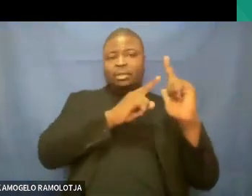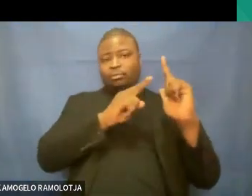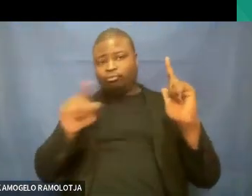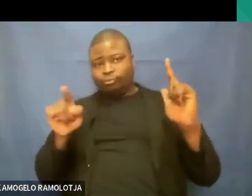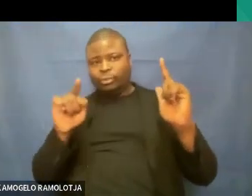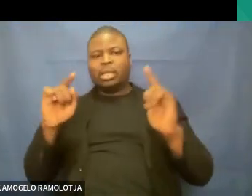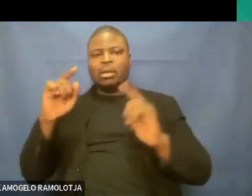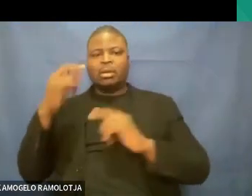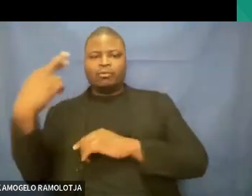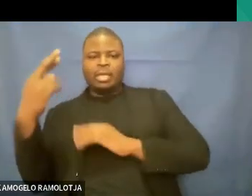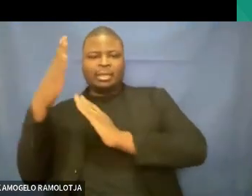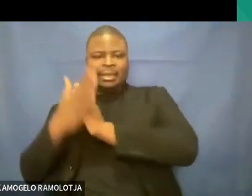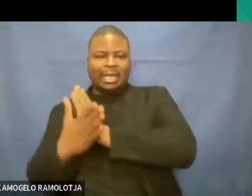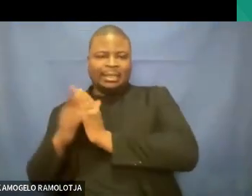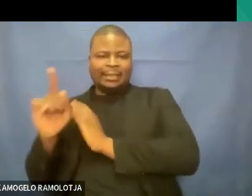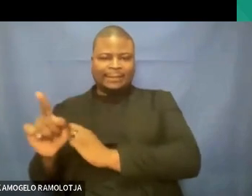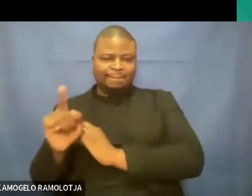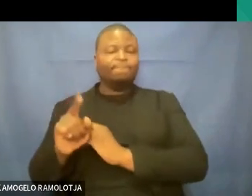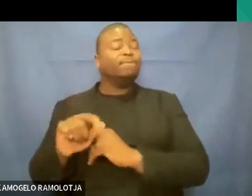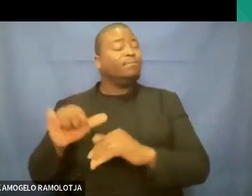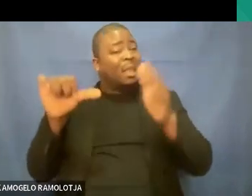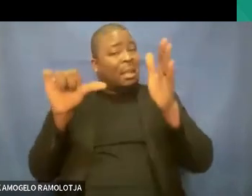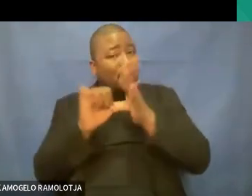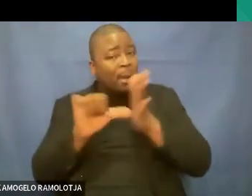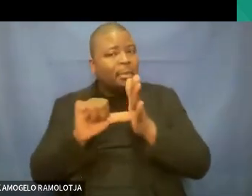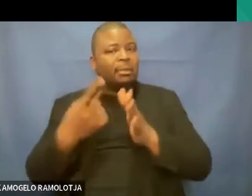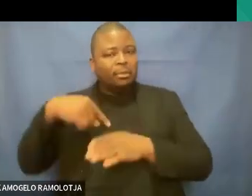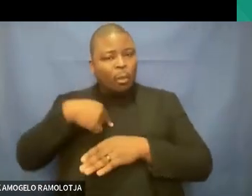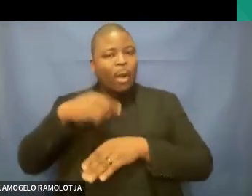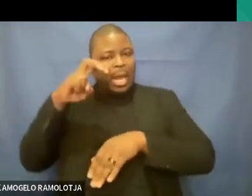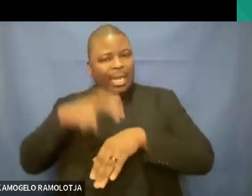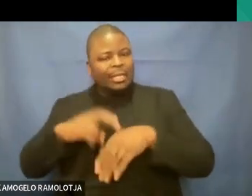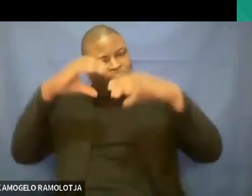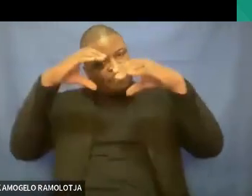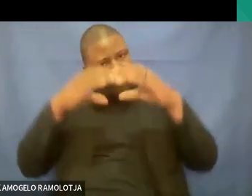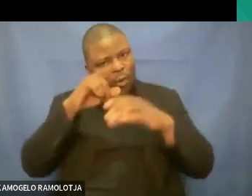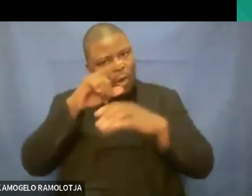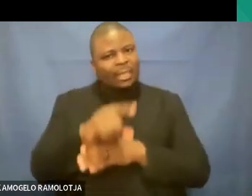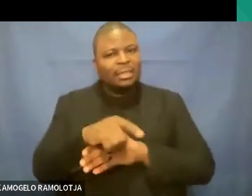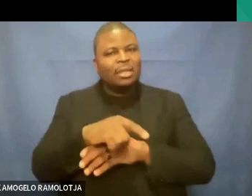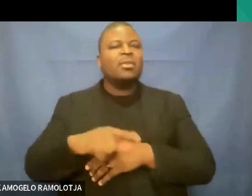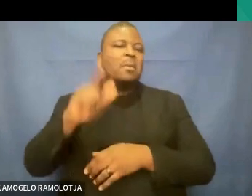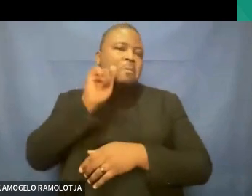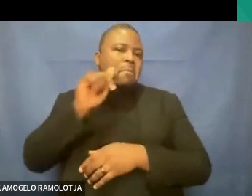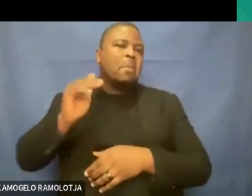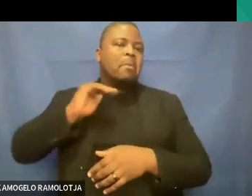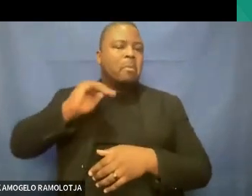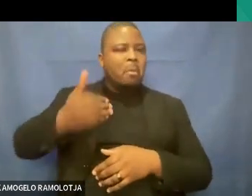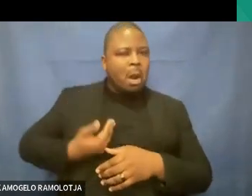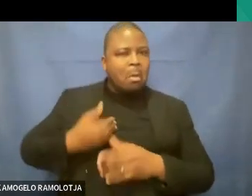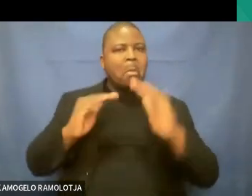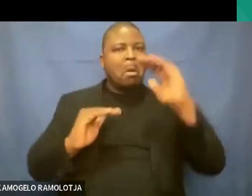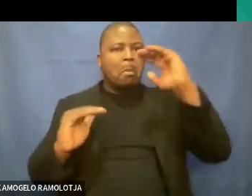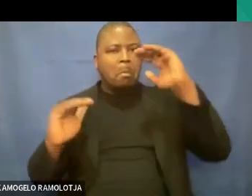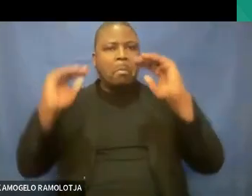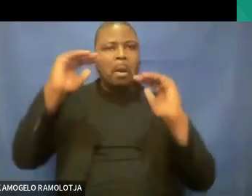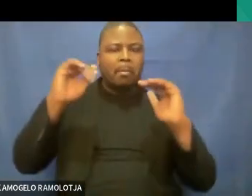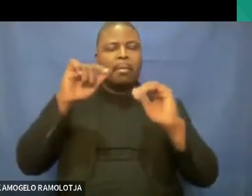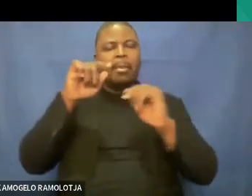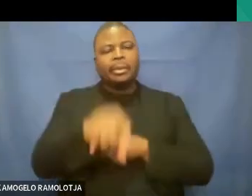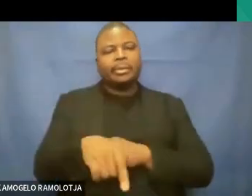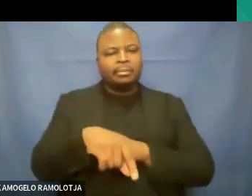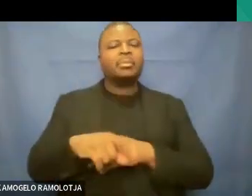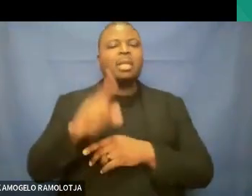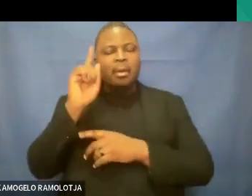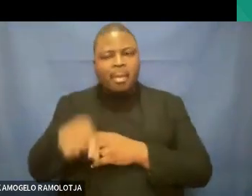priorities, they really speaks about dealing with issues of gender norms, dealing with issues related to engaging men